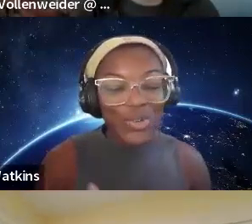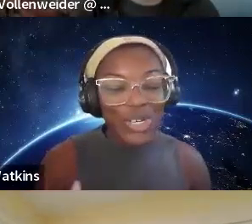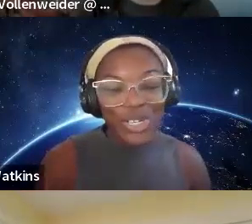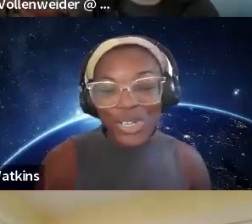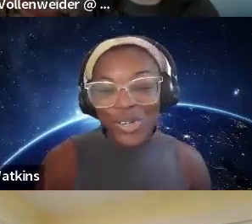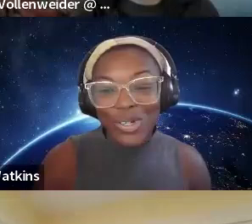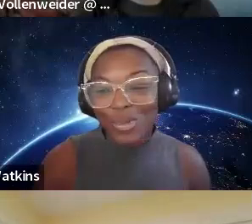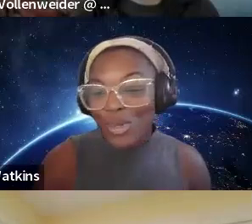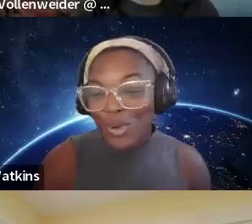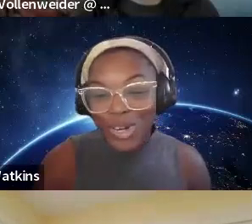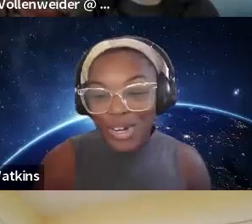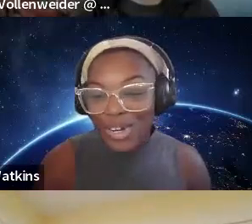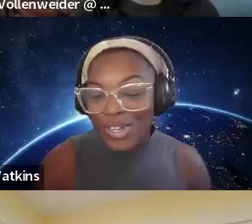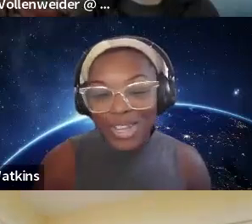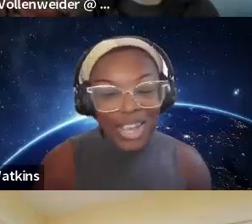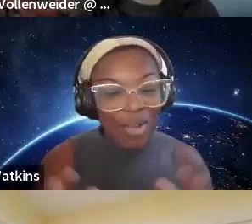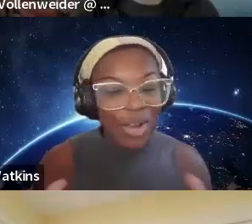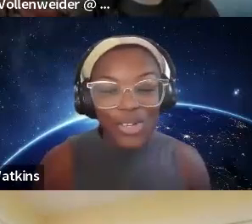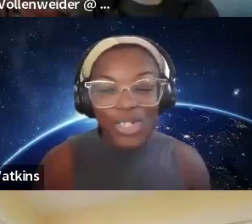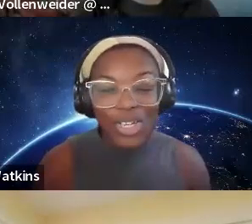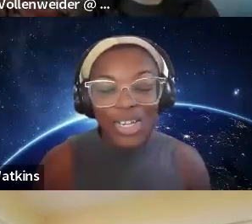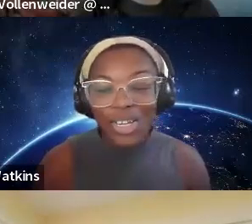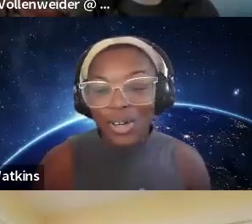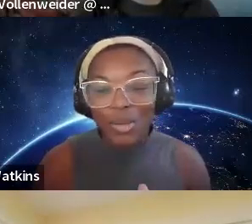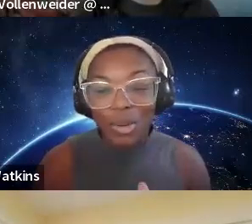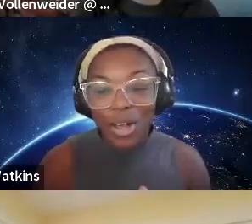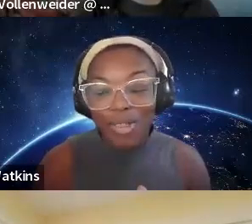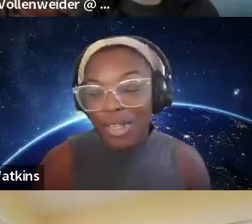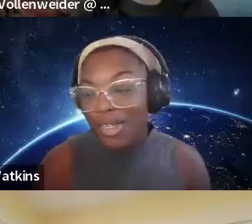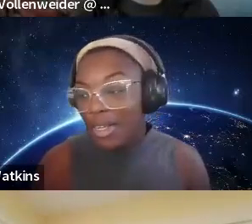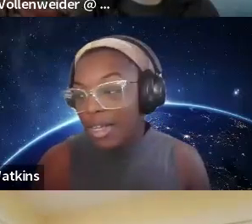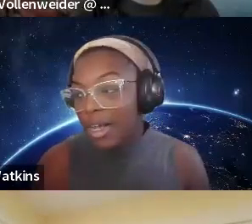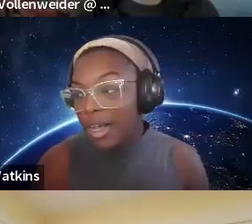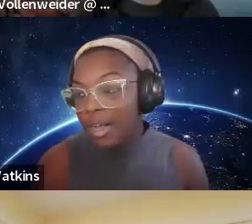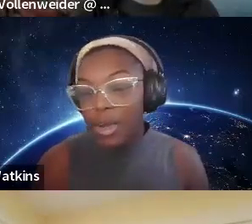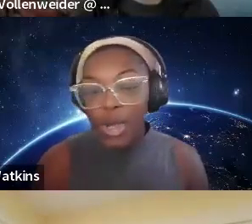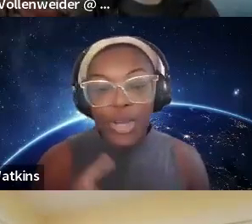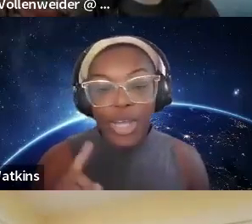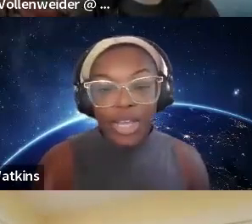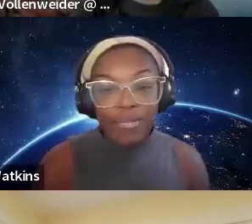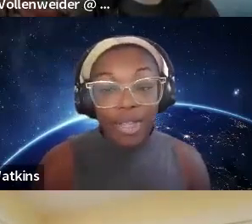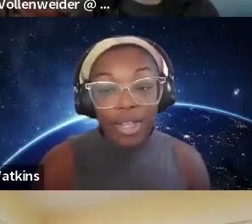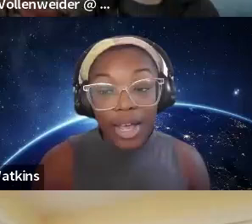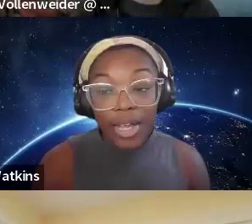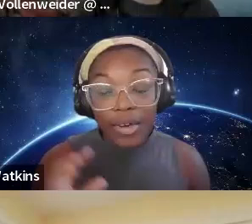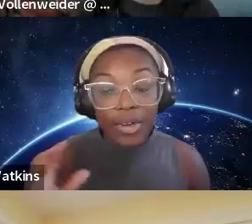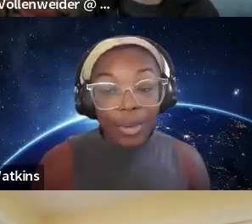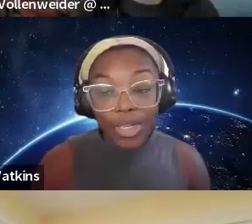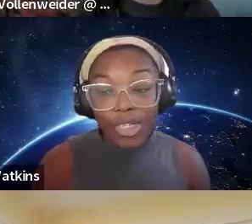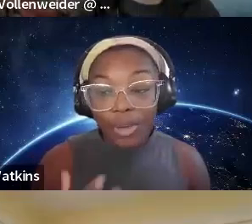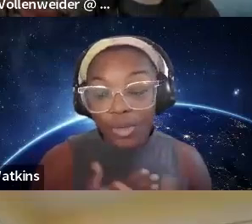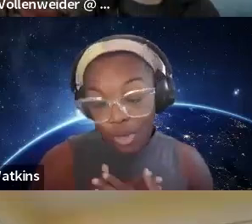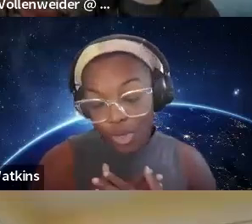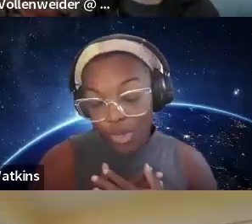you reach out to your service coordinator and you say, hey, we're interested in learning more about this. We give the client or